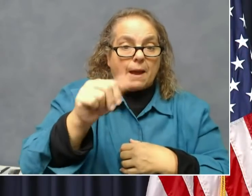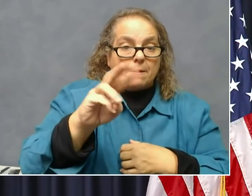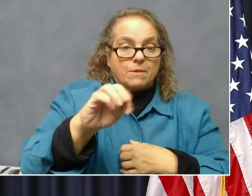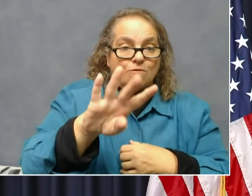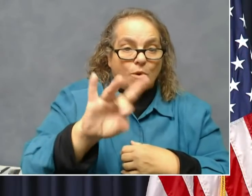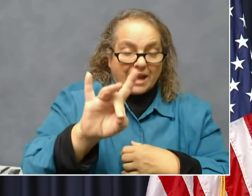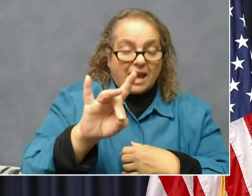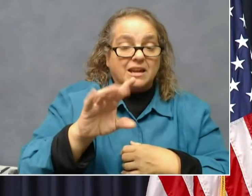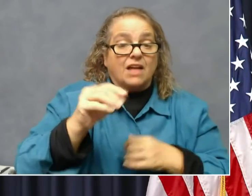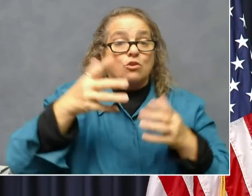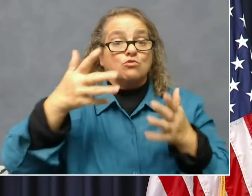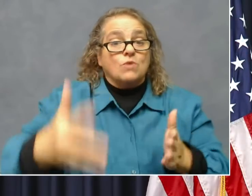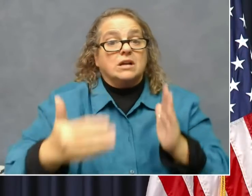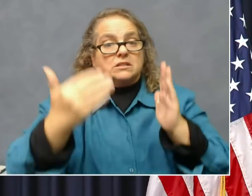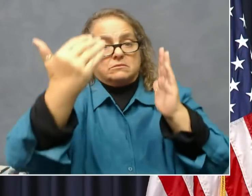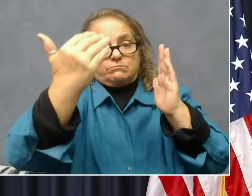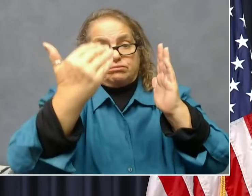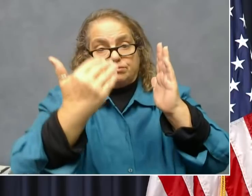on